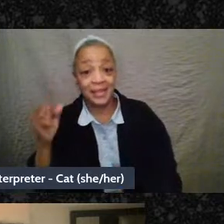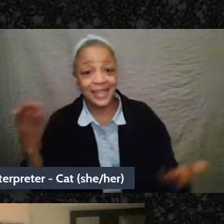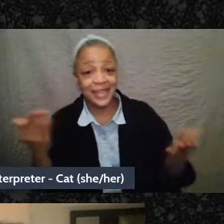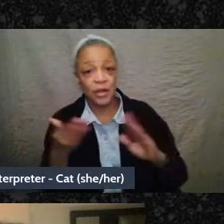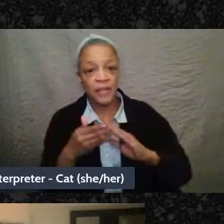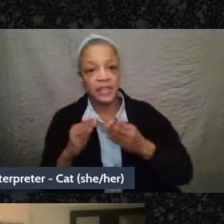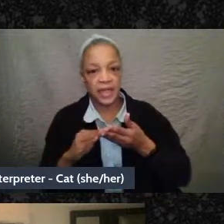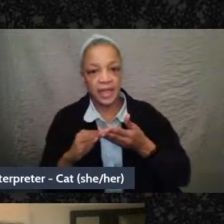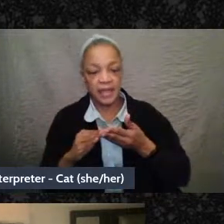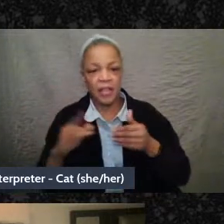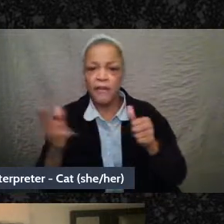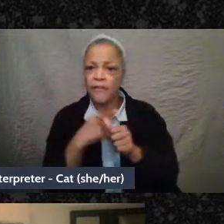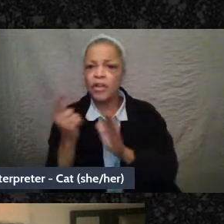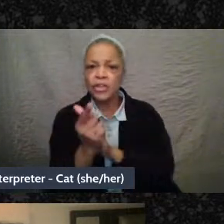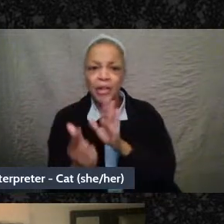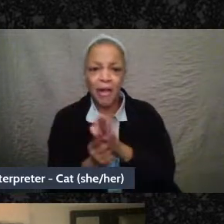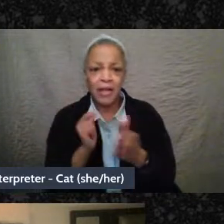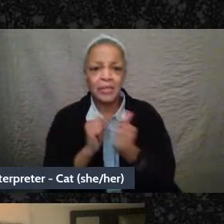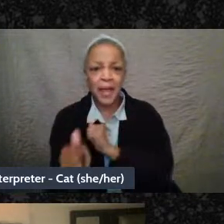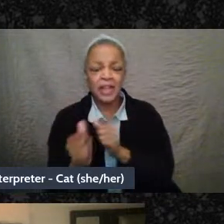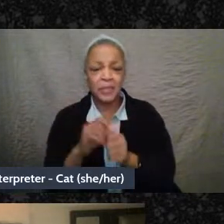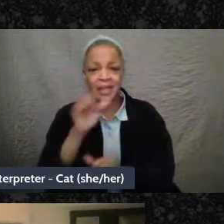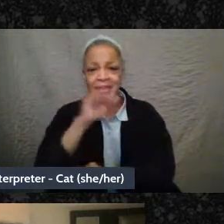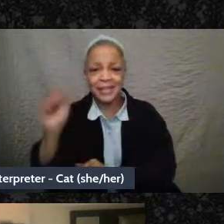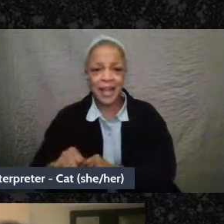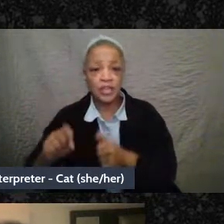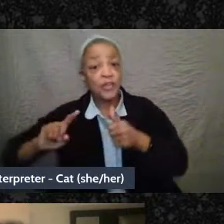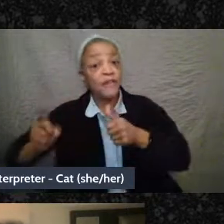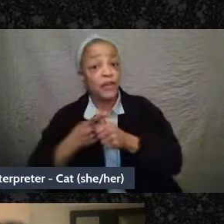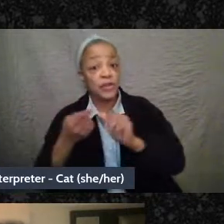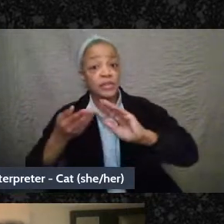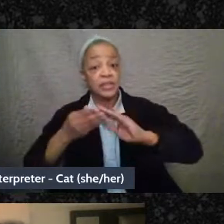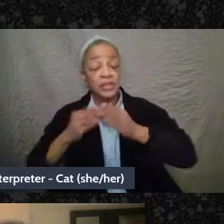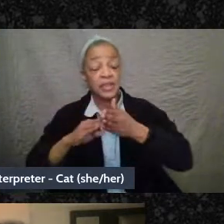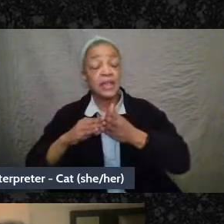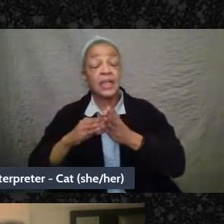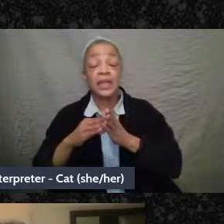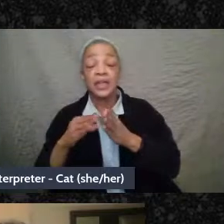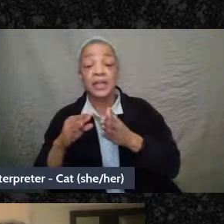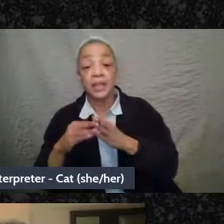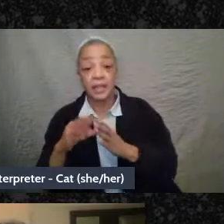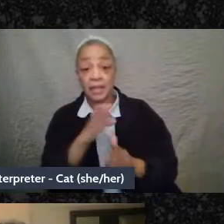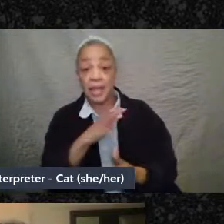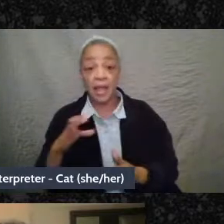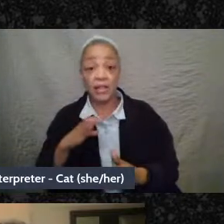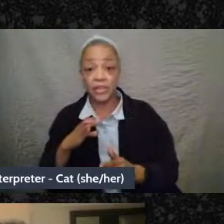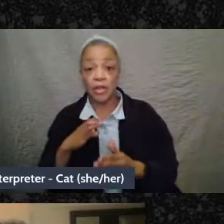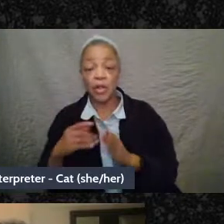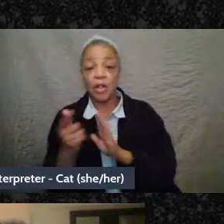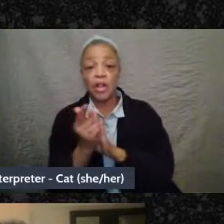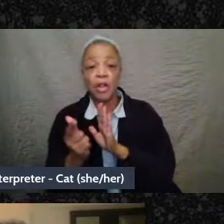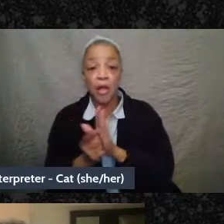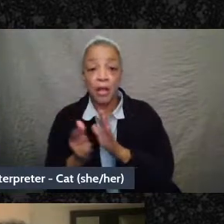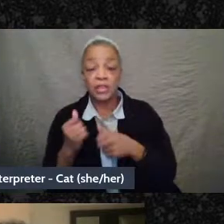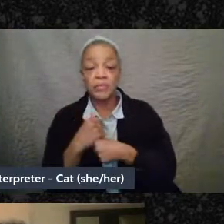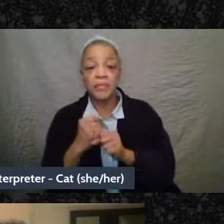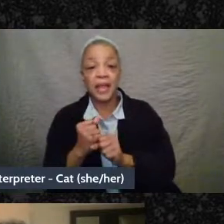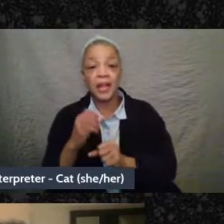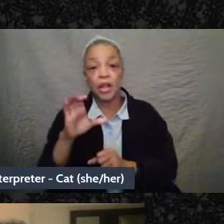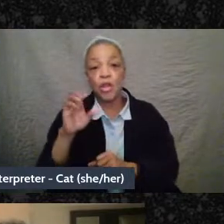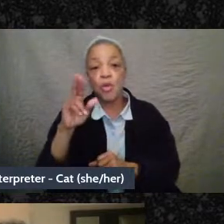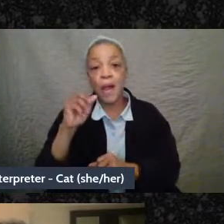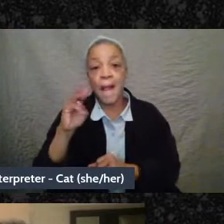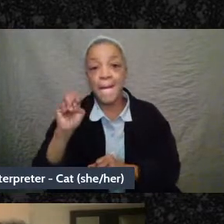first laws passed by Seattle's first city council before they briefly disbanded were laws criminalizing the presence of